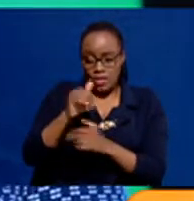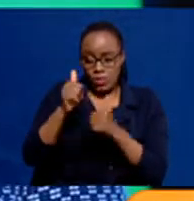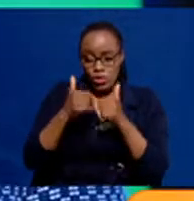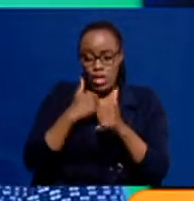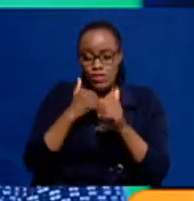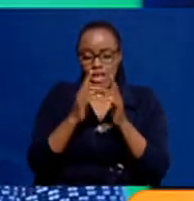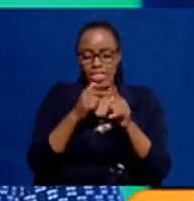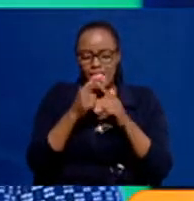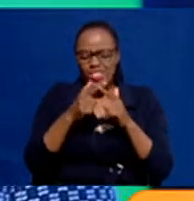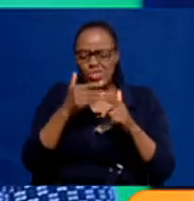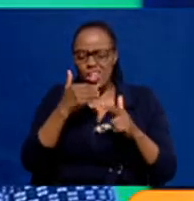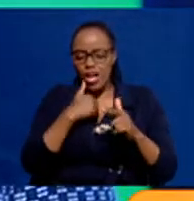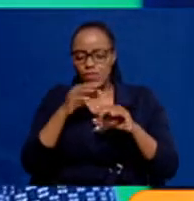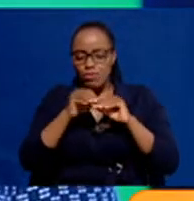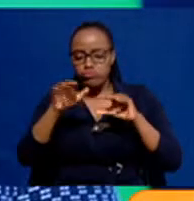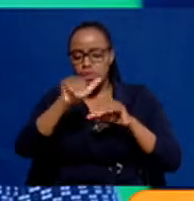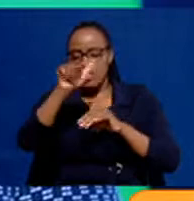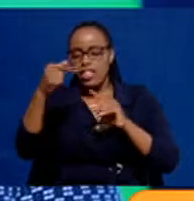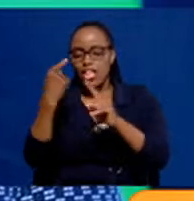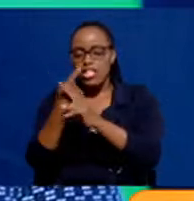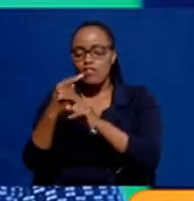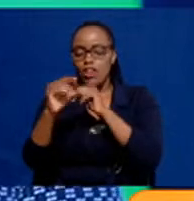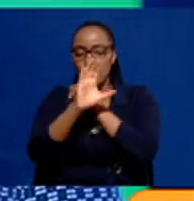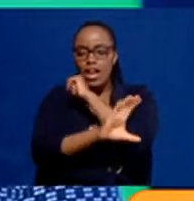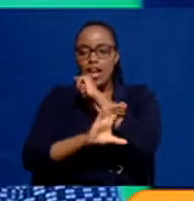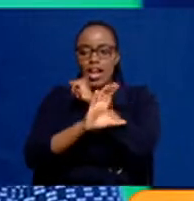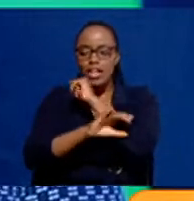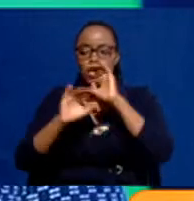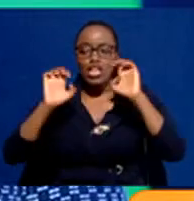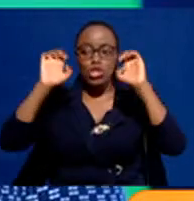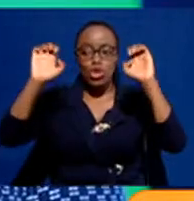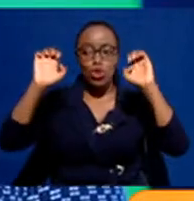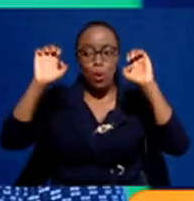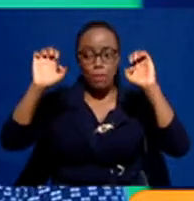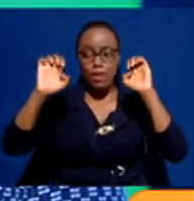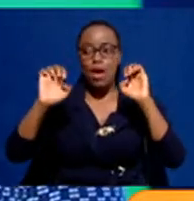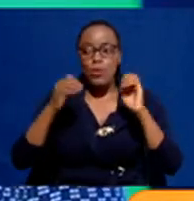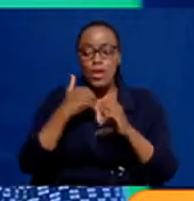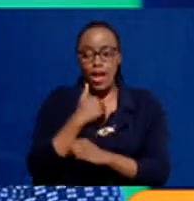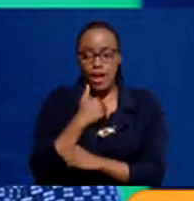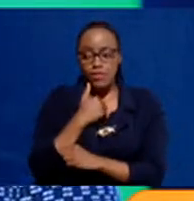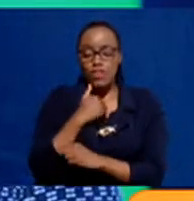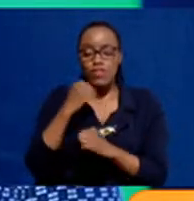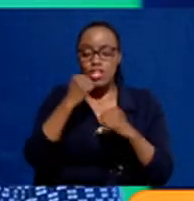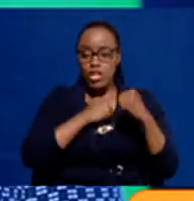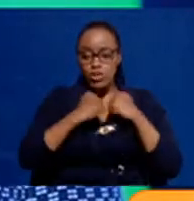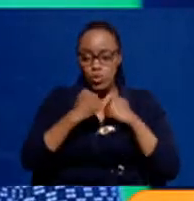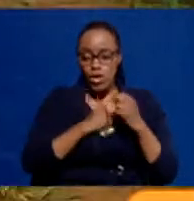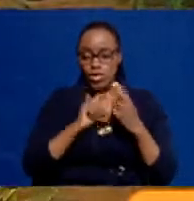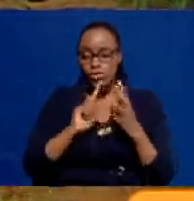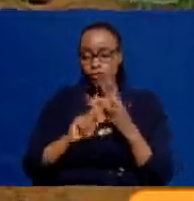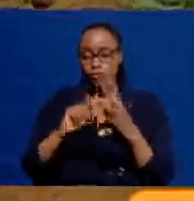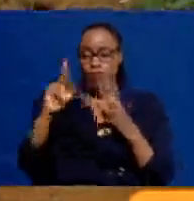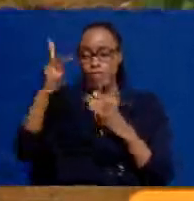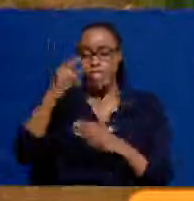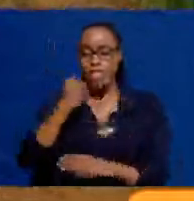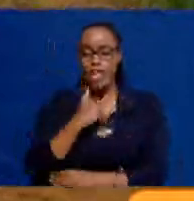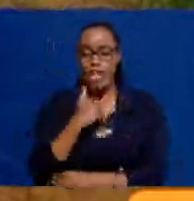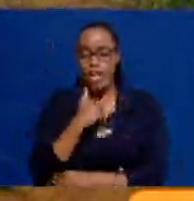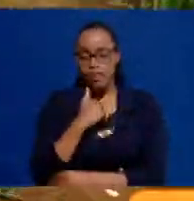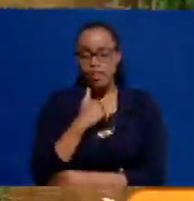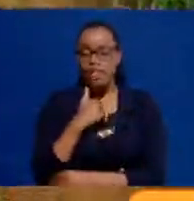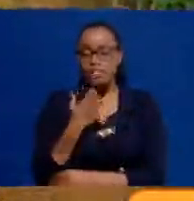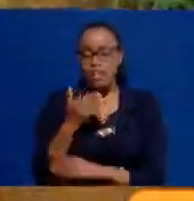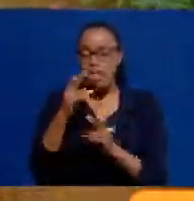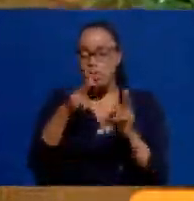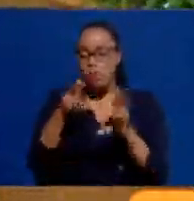and then we have spread over to many other countries. We are in Ethiopia, we are in Rwanda, we are in Kenya. Ideally,